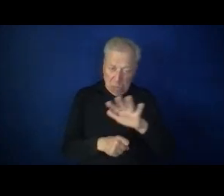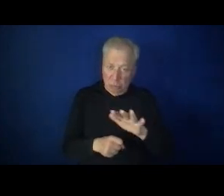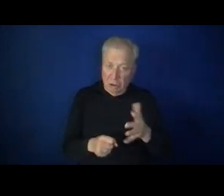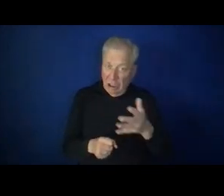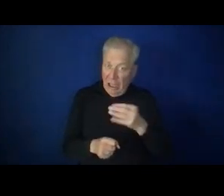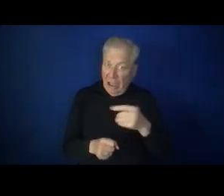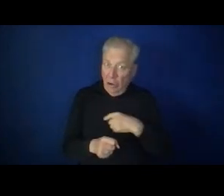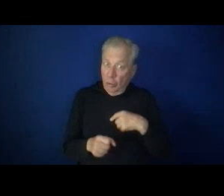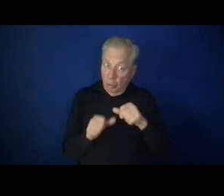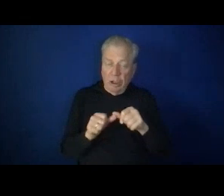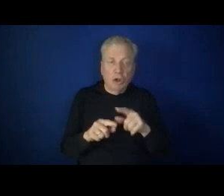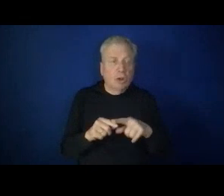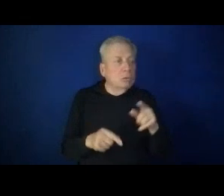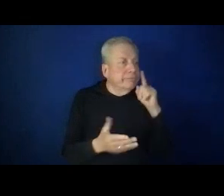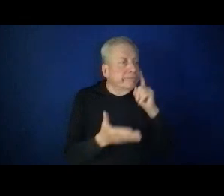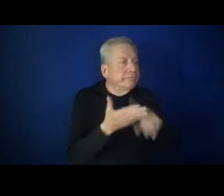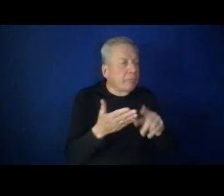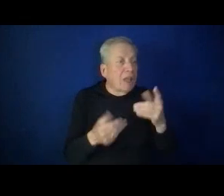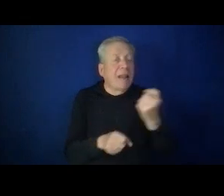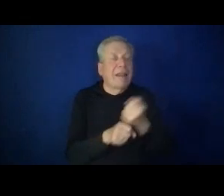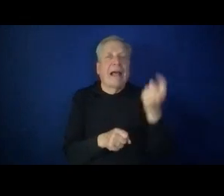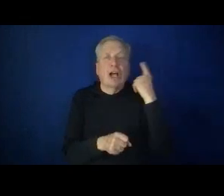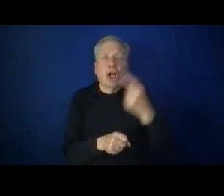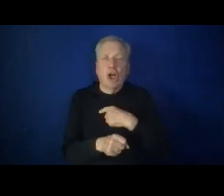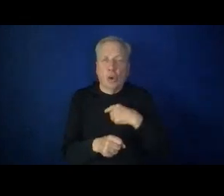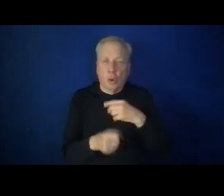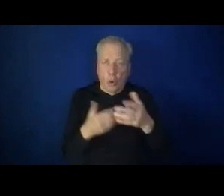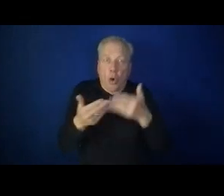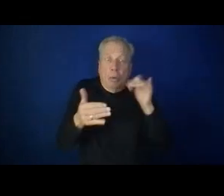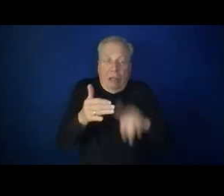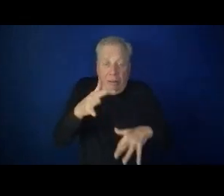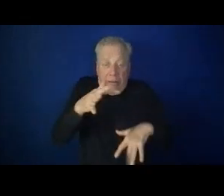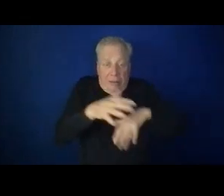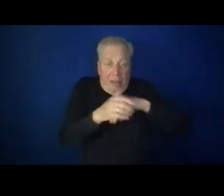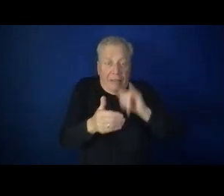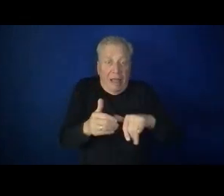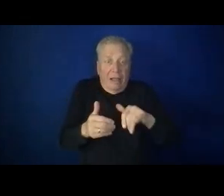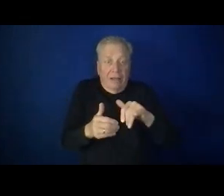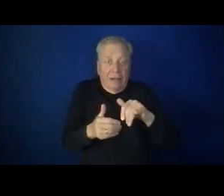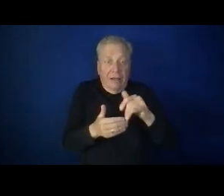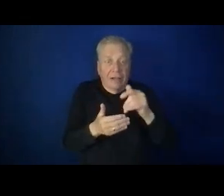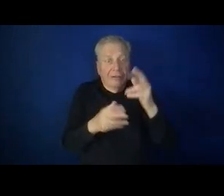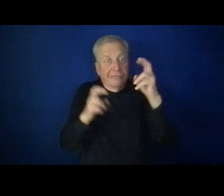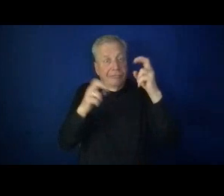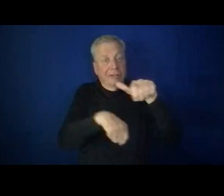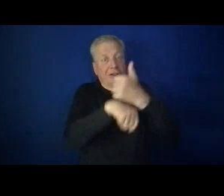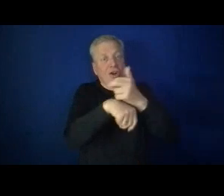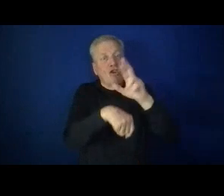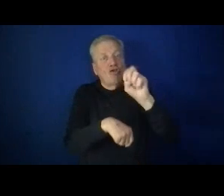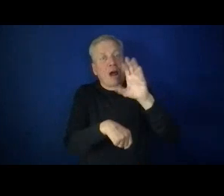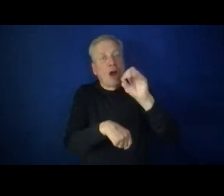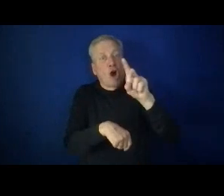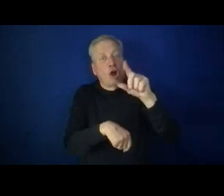continue to edge up towards those records. Last year, we were almost at that record point. continues to be